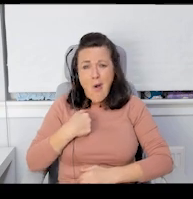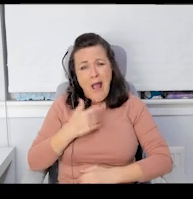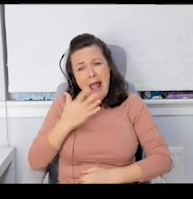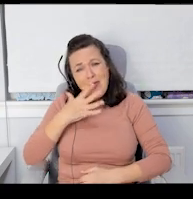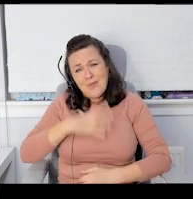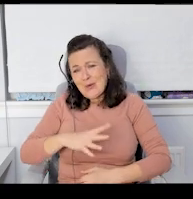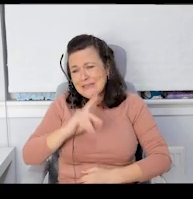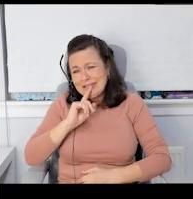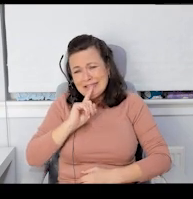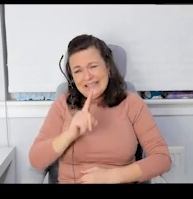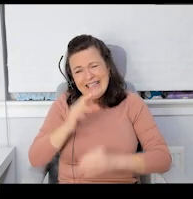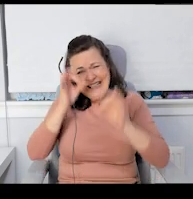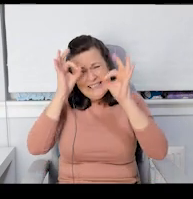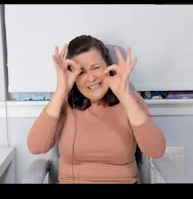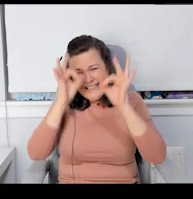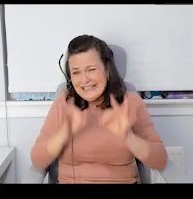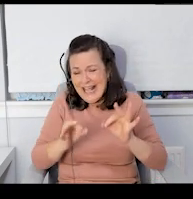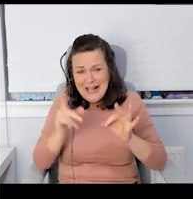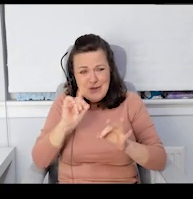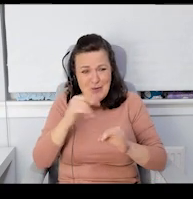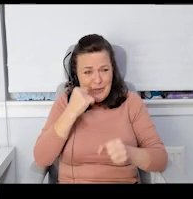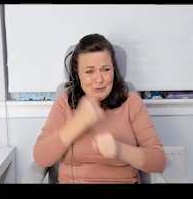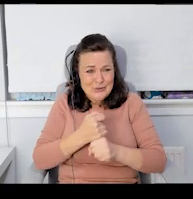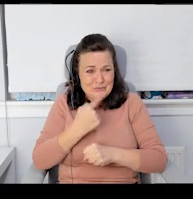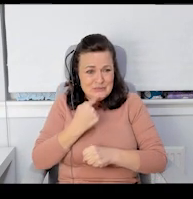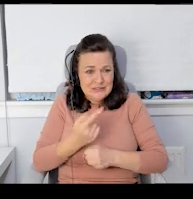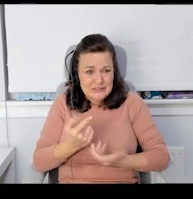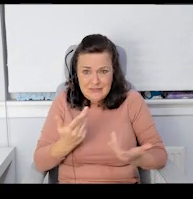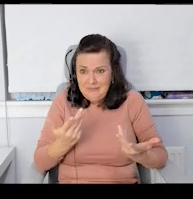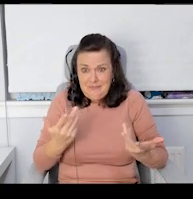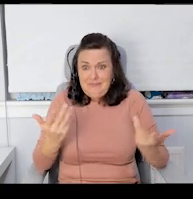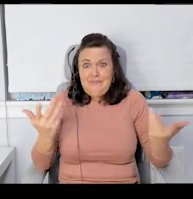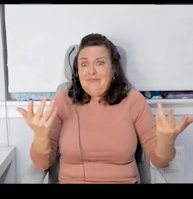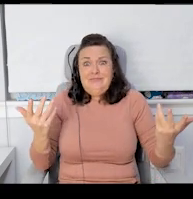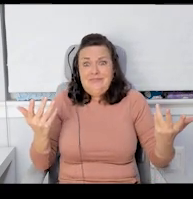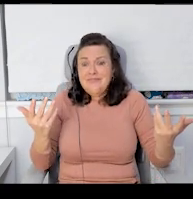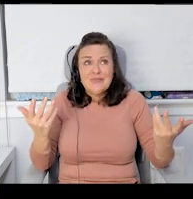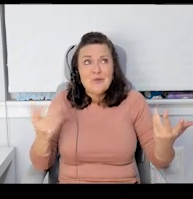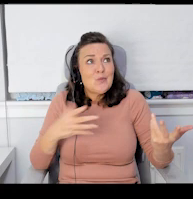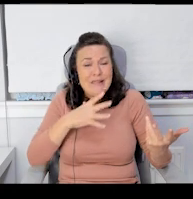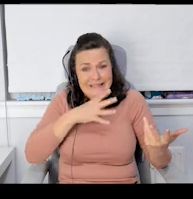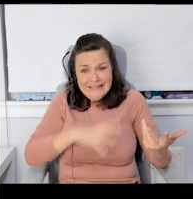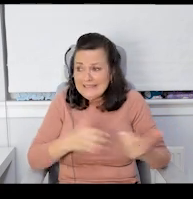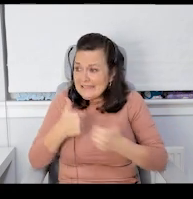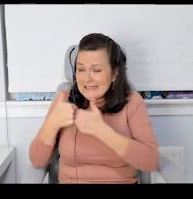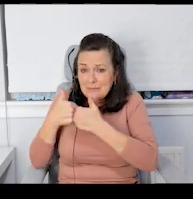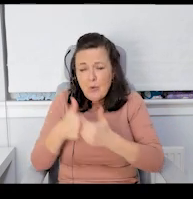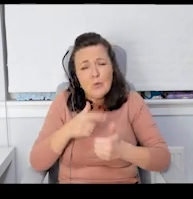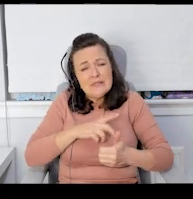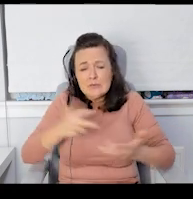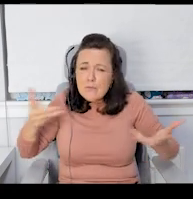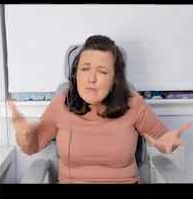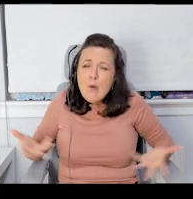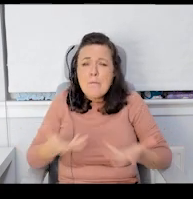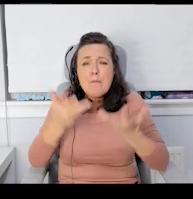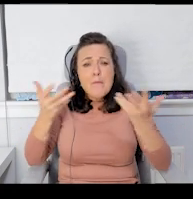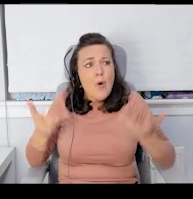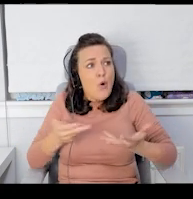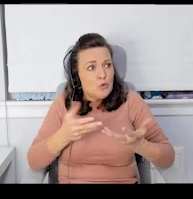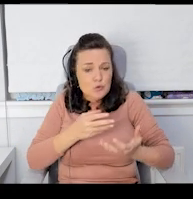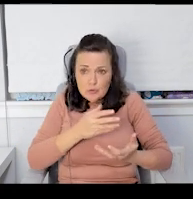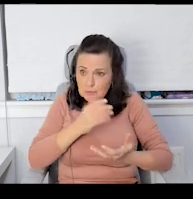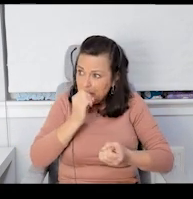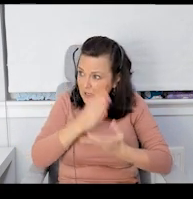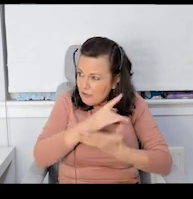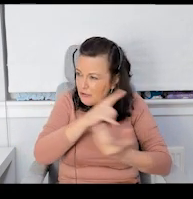mirror exactly what Gaudam just said. I think without that, yeah, we just need to promote and do as much